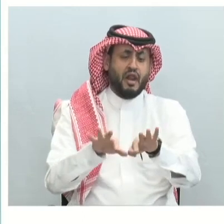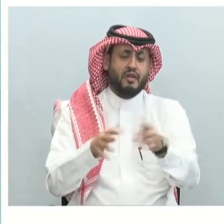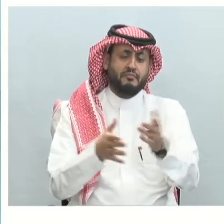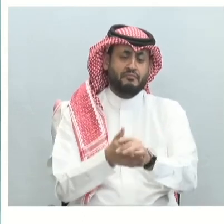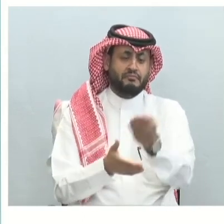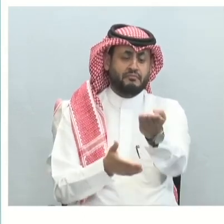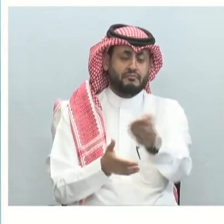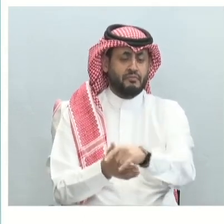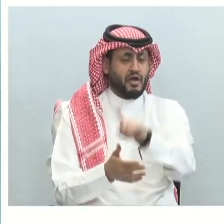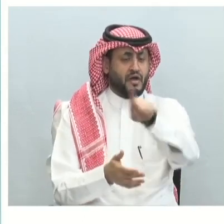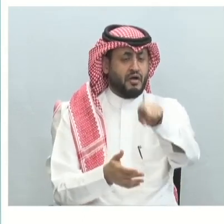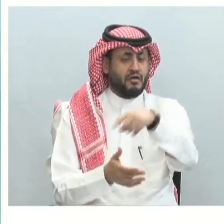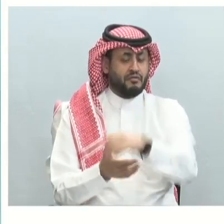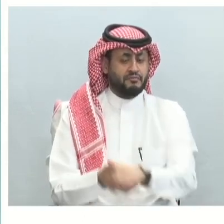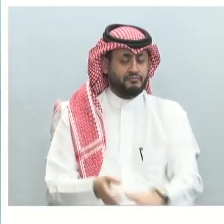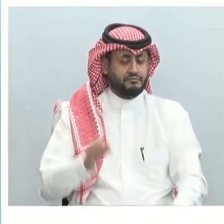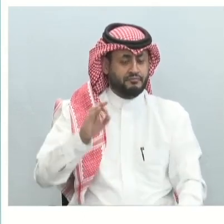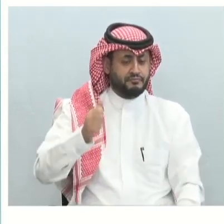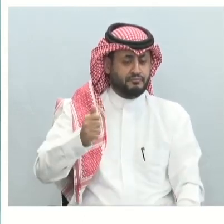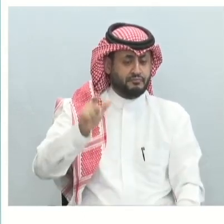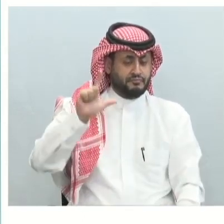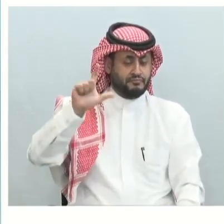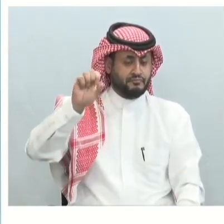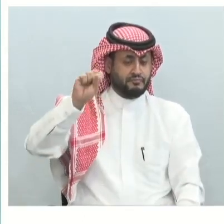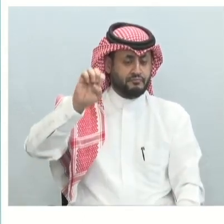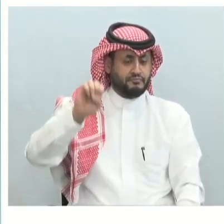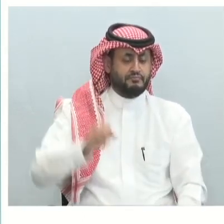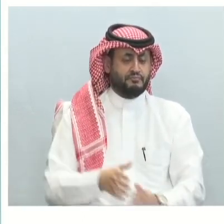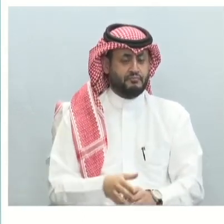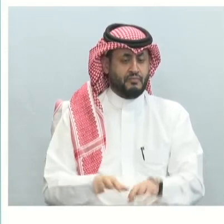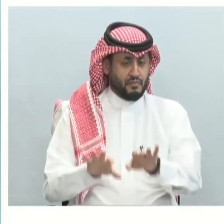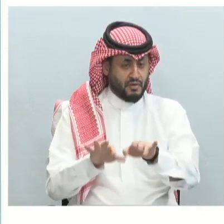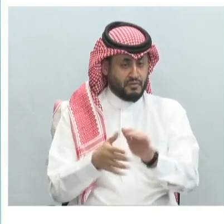have false. Let's write false here.